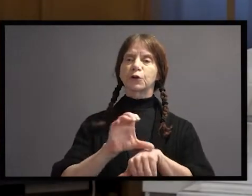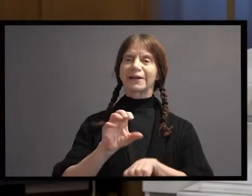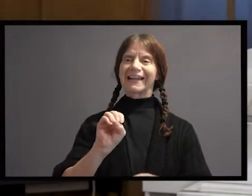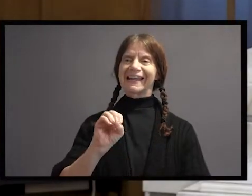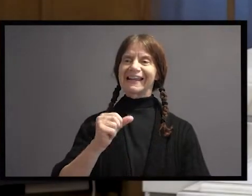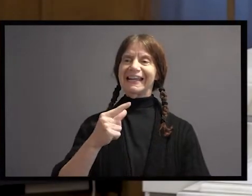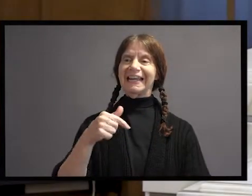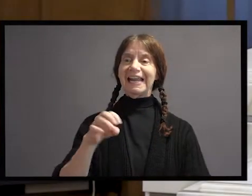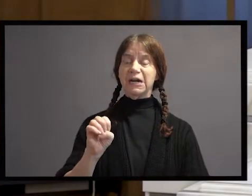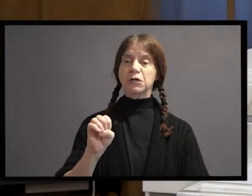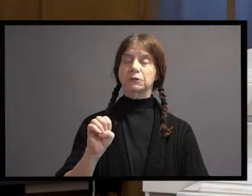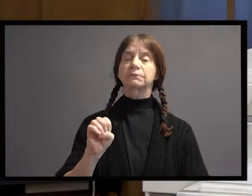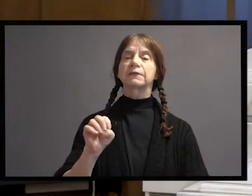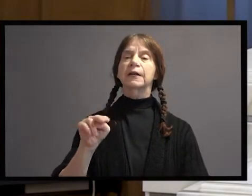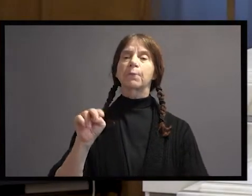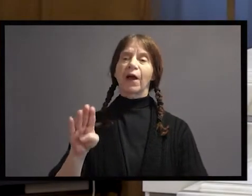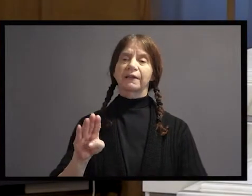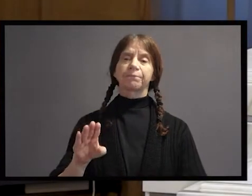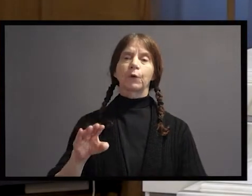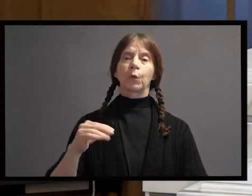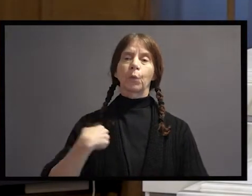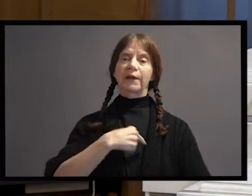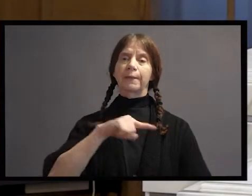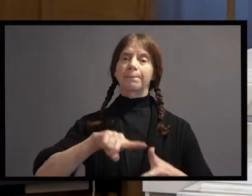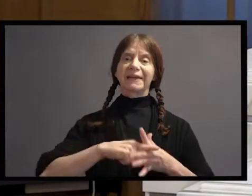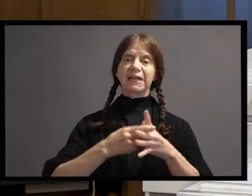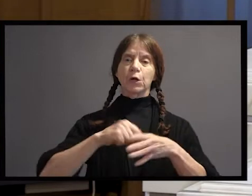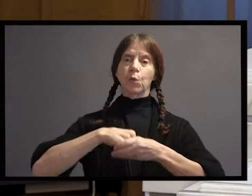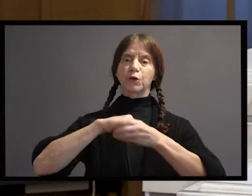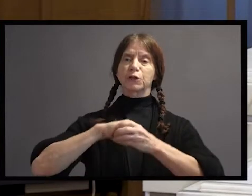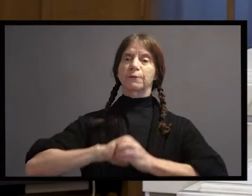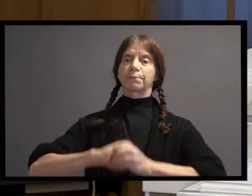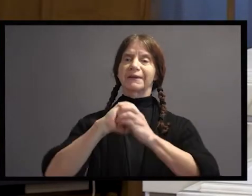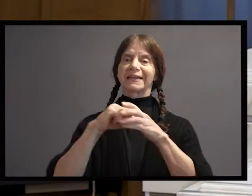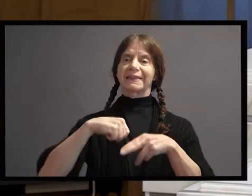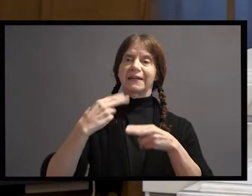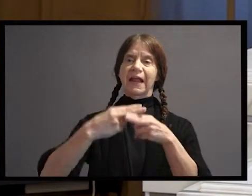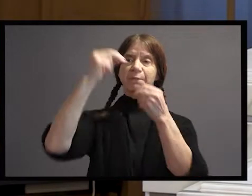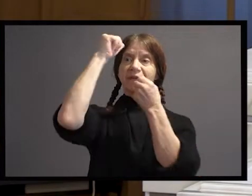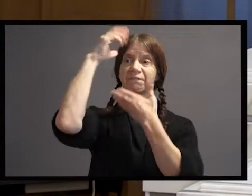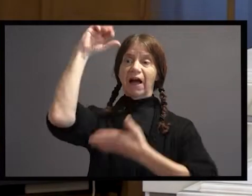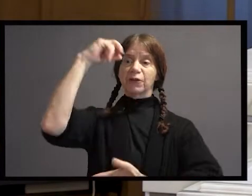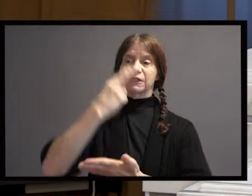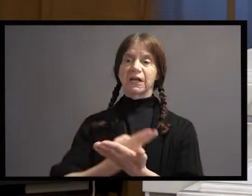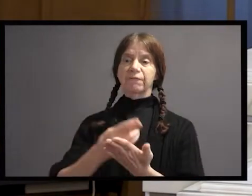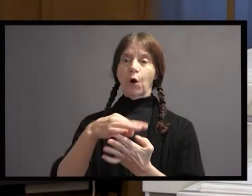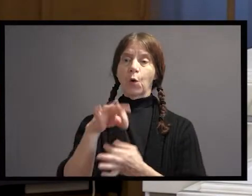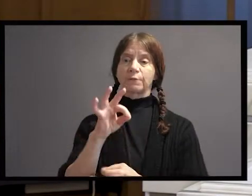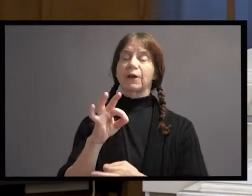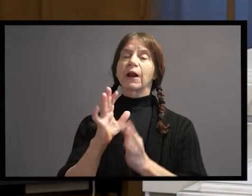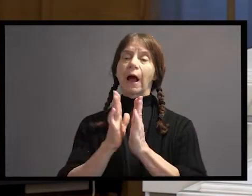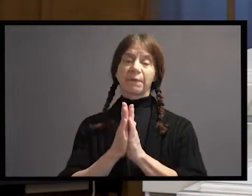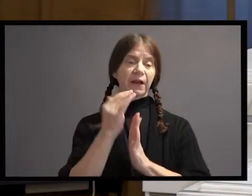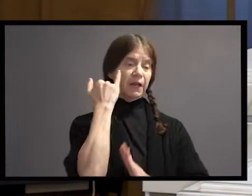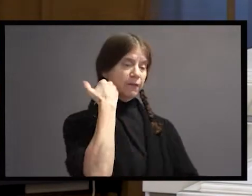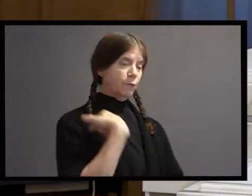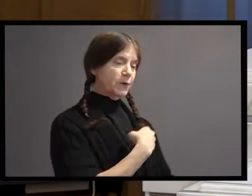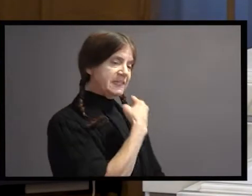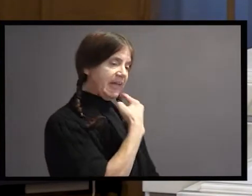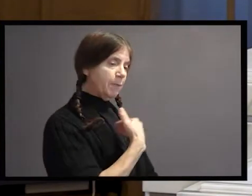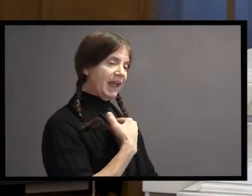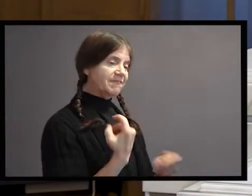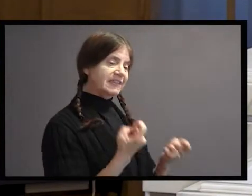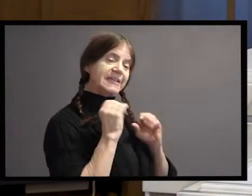In the name of the Father, and of the Son, and of the Holy Spirit, Amen. If we say we have no